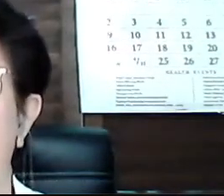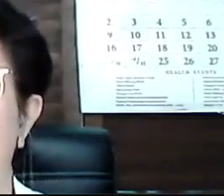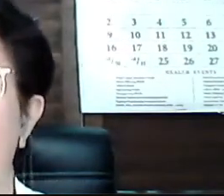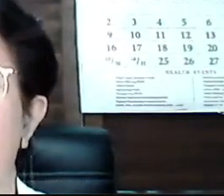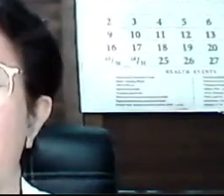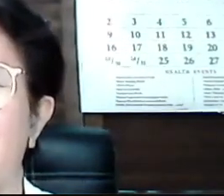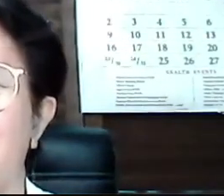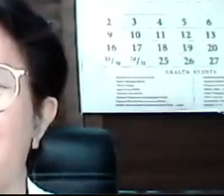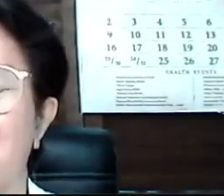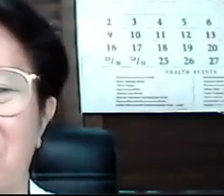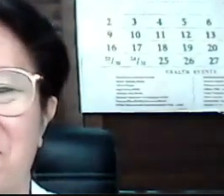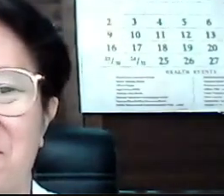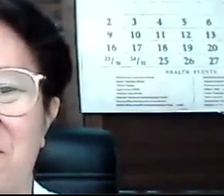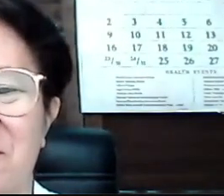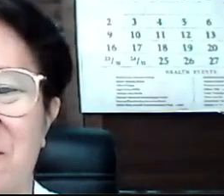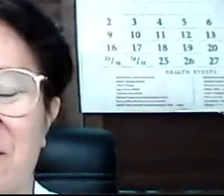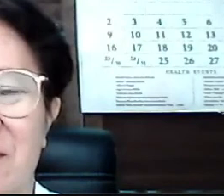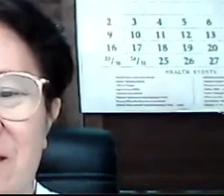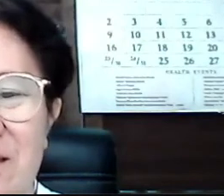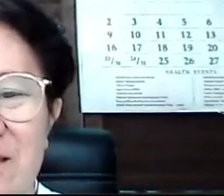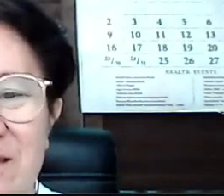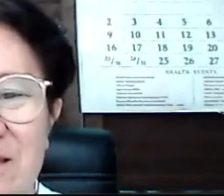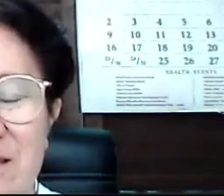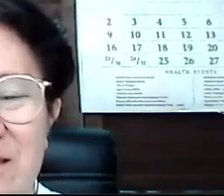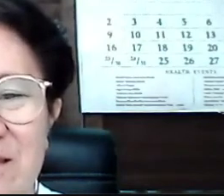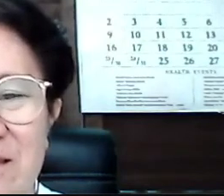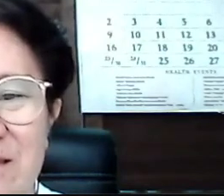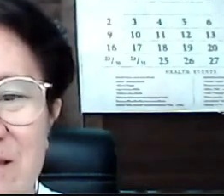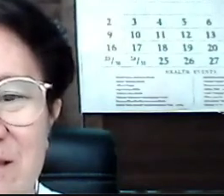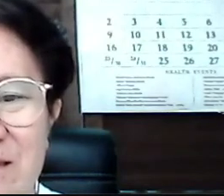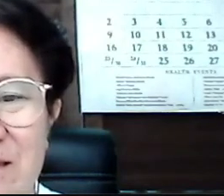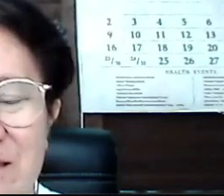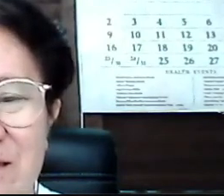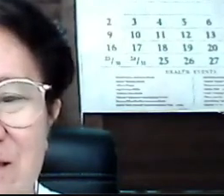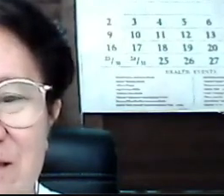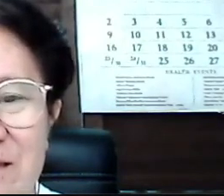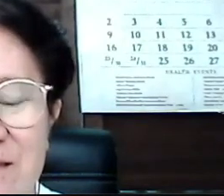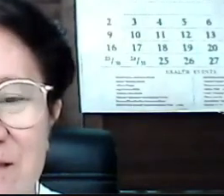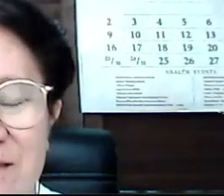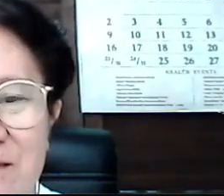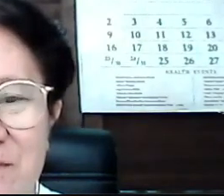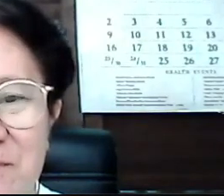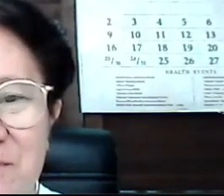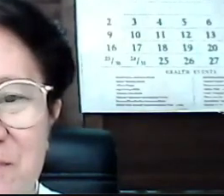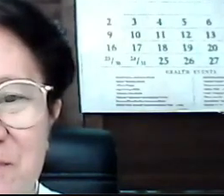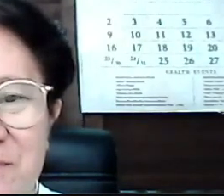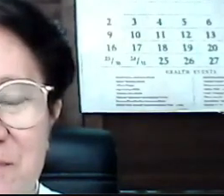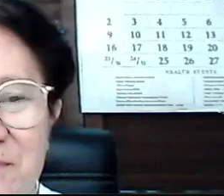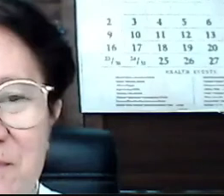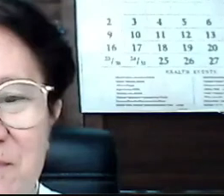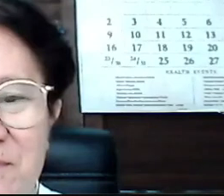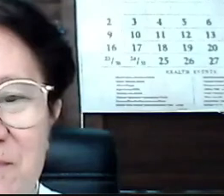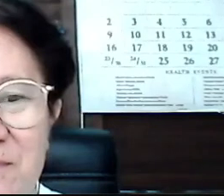on telehealth, next generation healthcare workers, okay? Because it will provide us with a lot